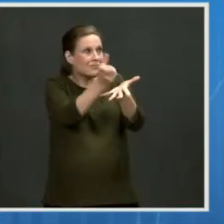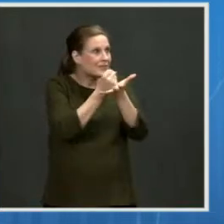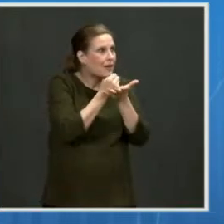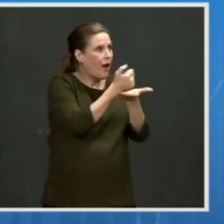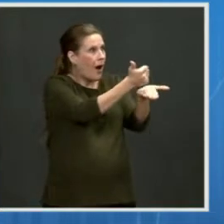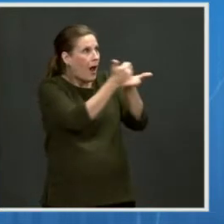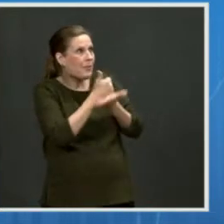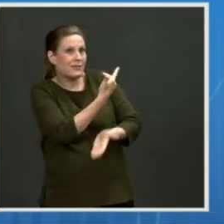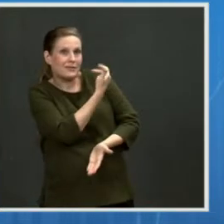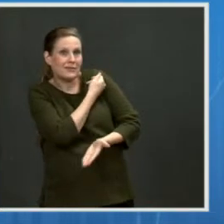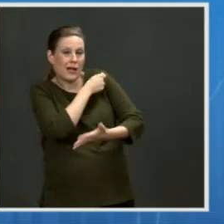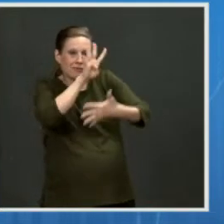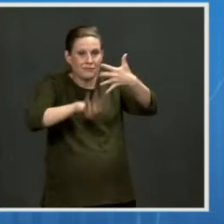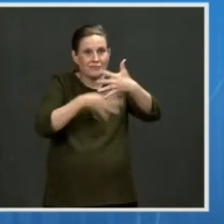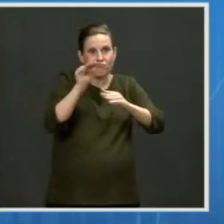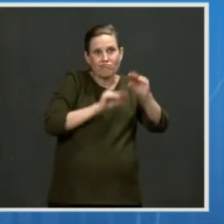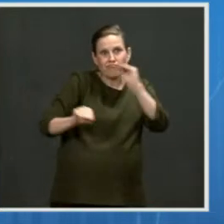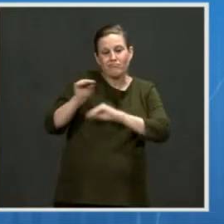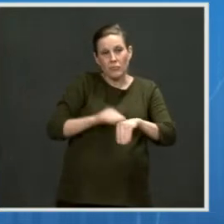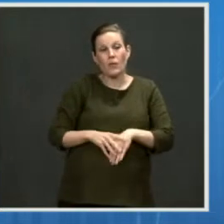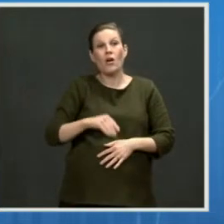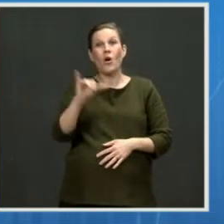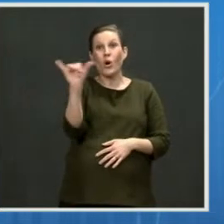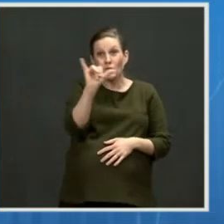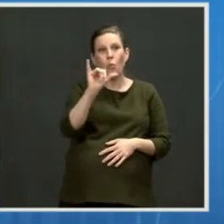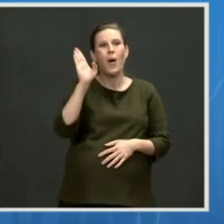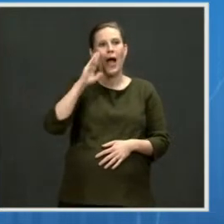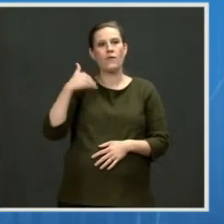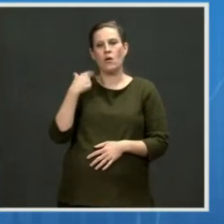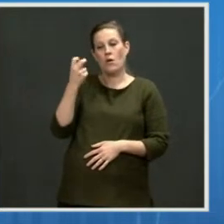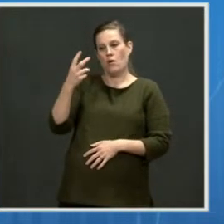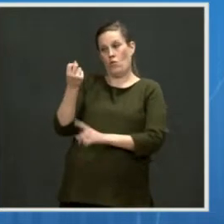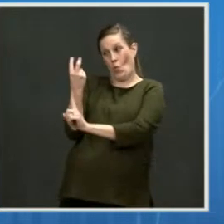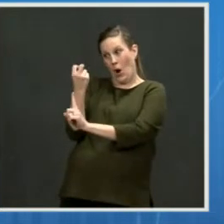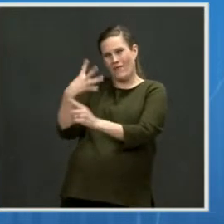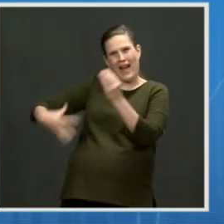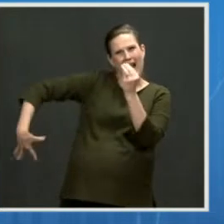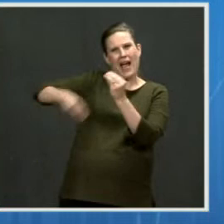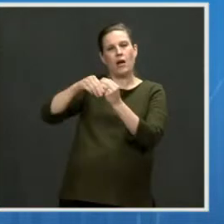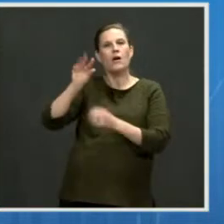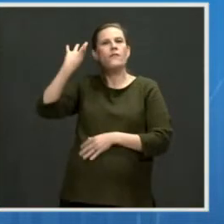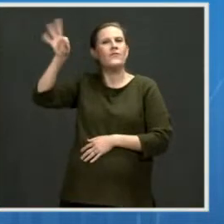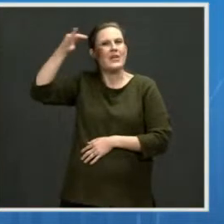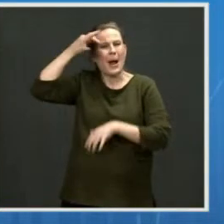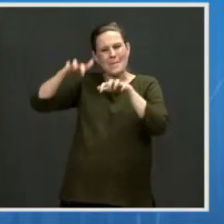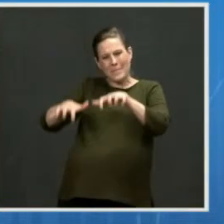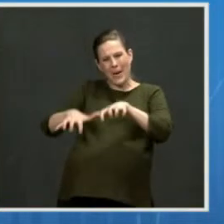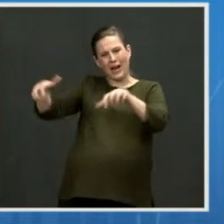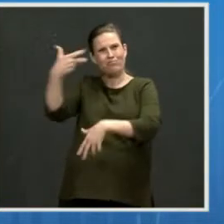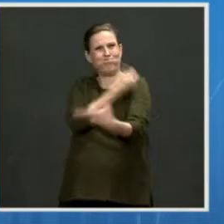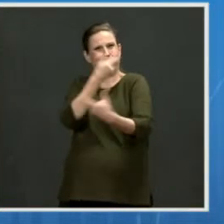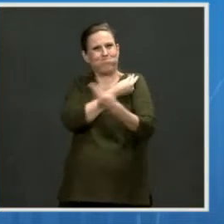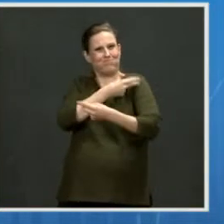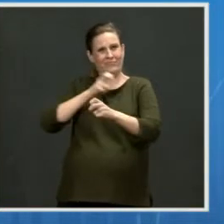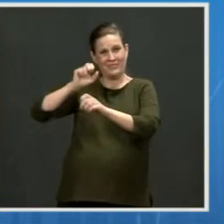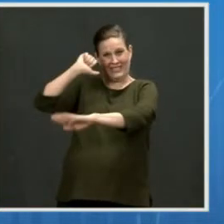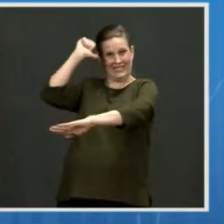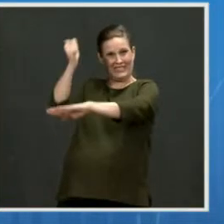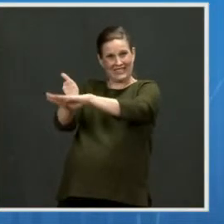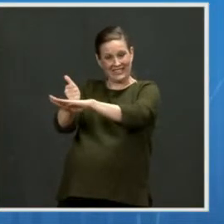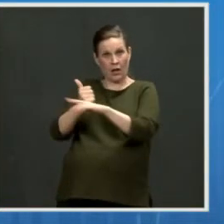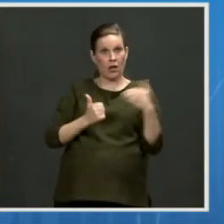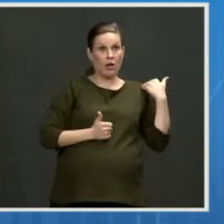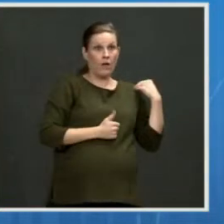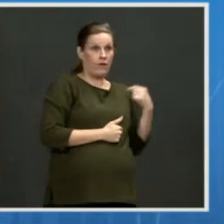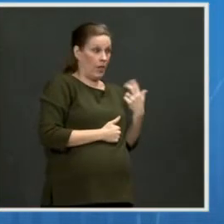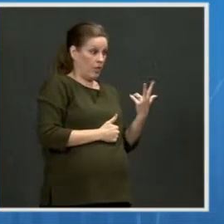run mass vaccination sites. And today, we're announcing 3 new sites that will open next week, in addition to the